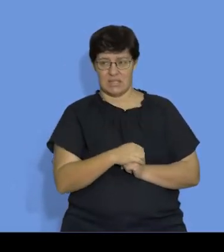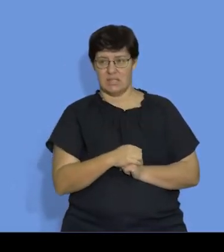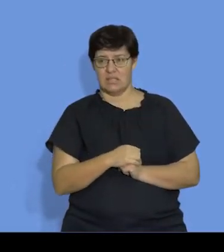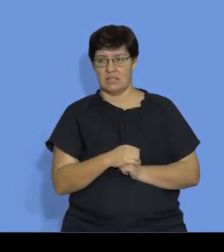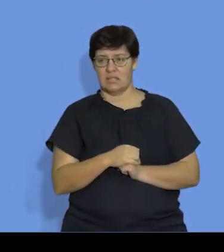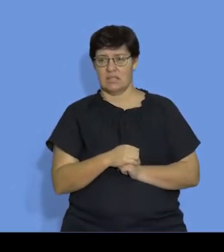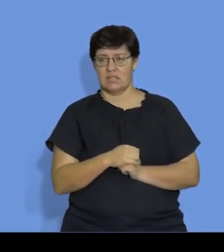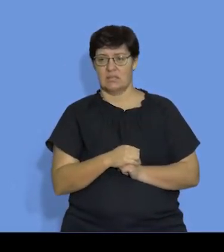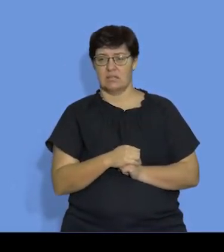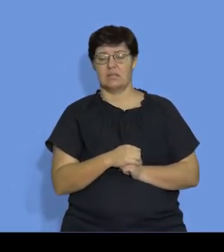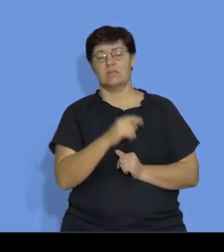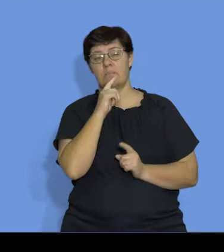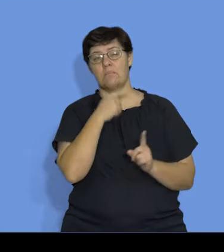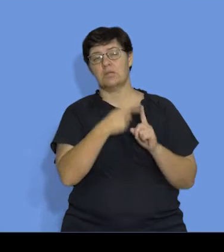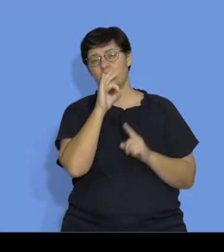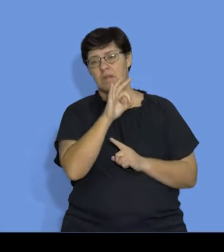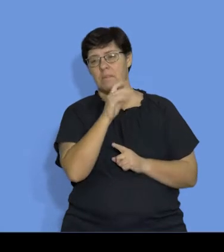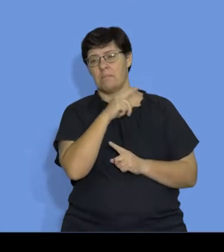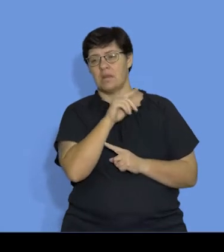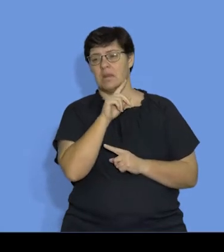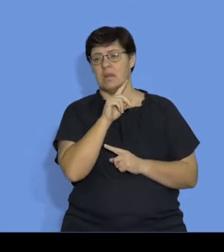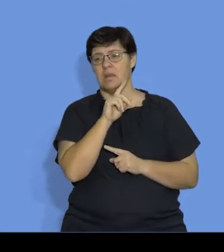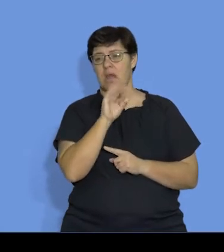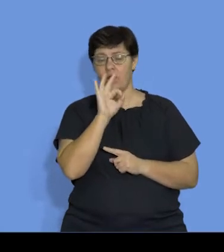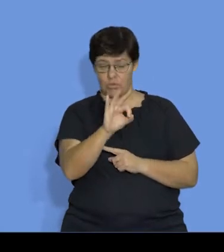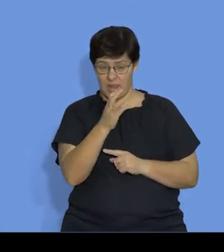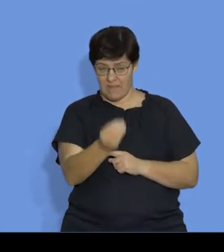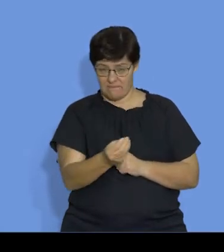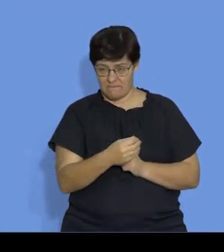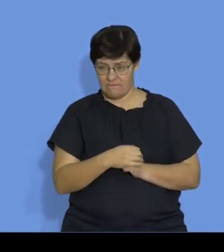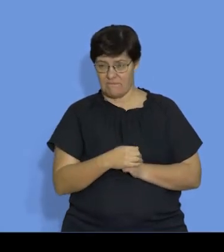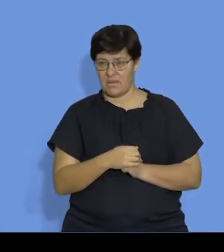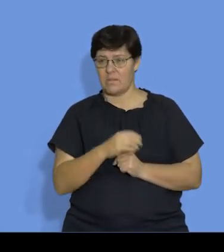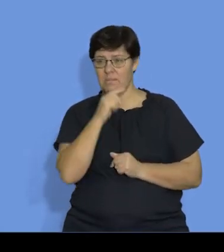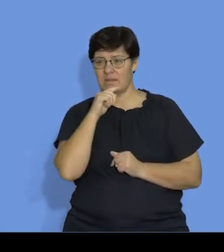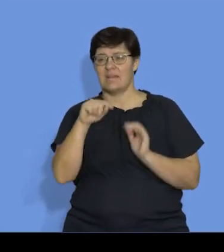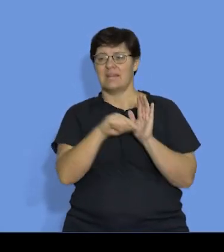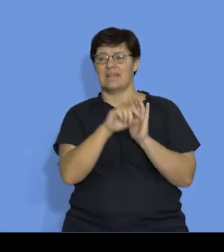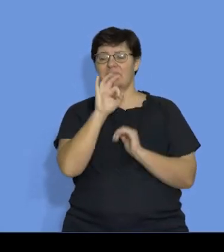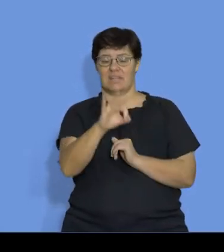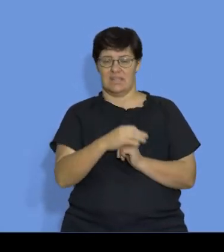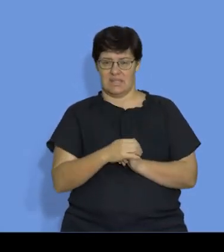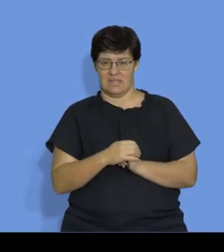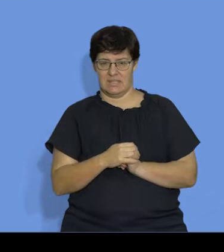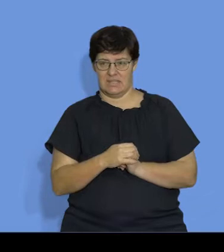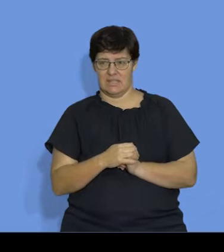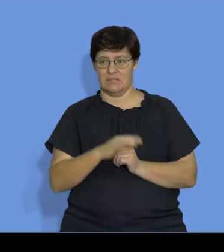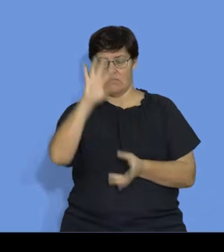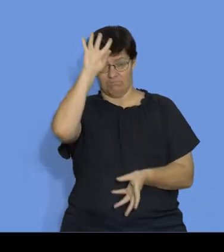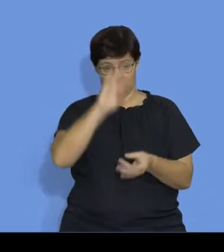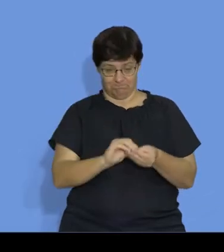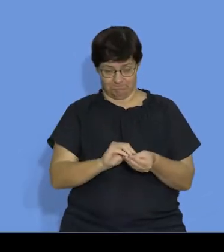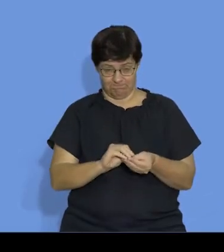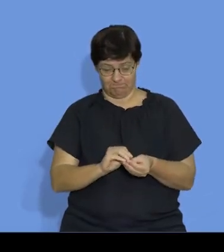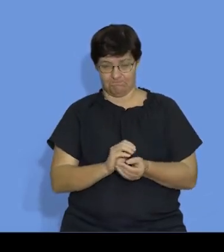is +1, it means then the nitrogen is -3, because the net in this case